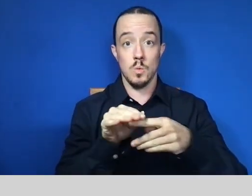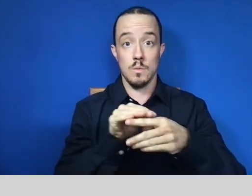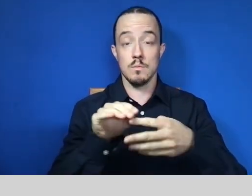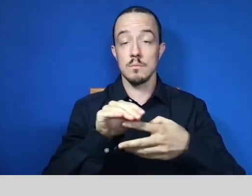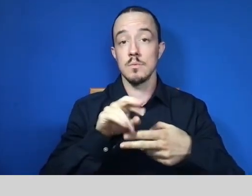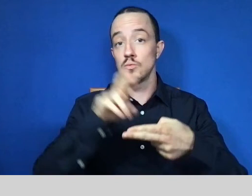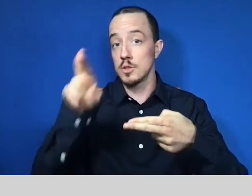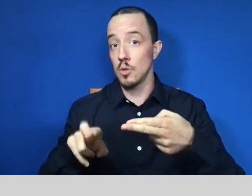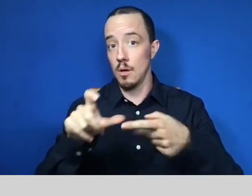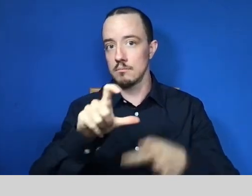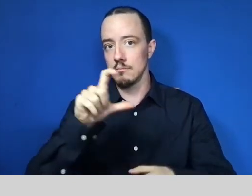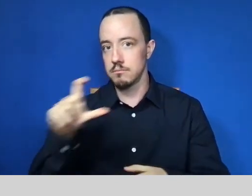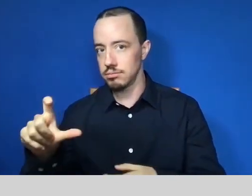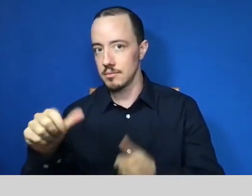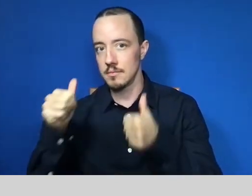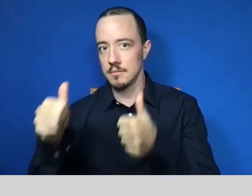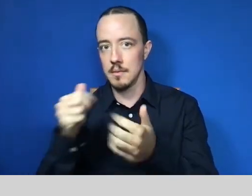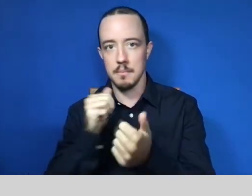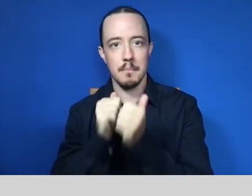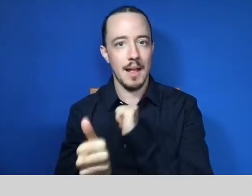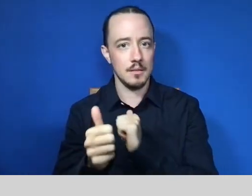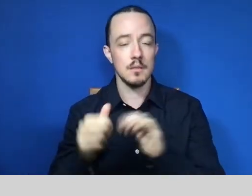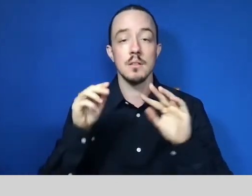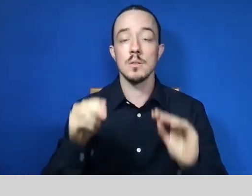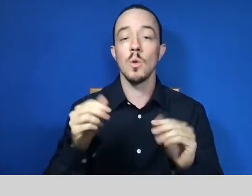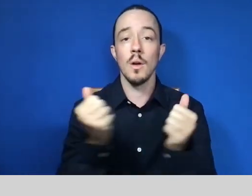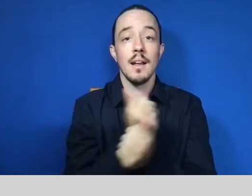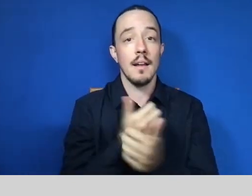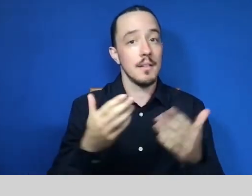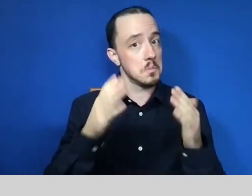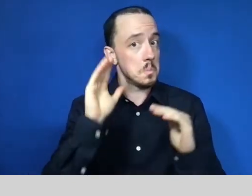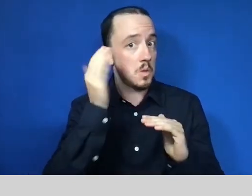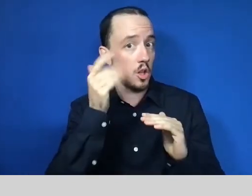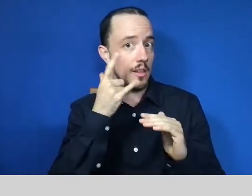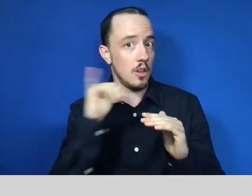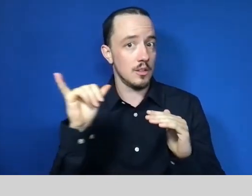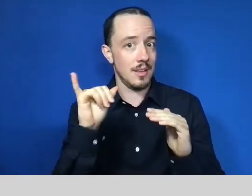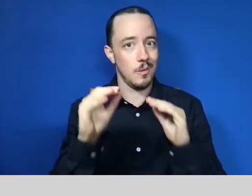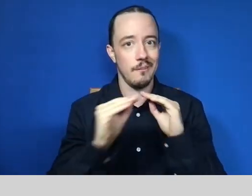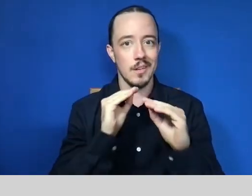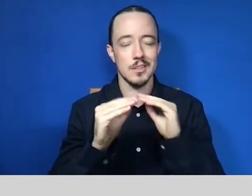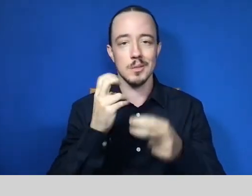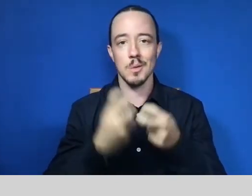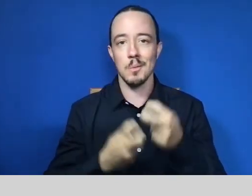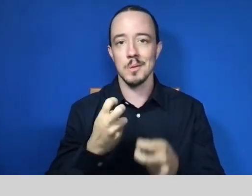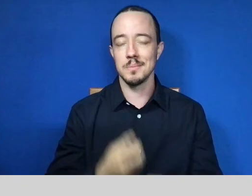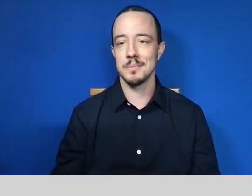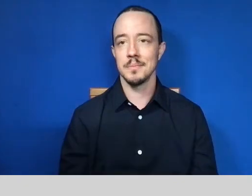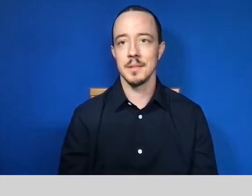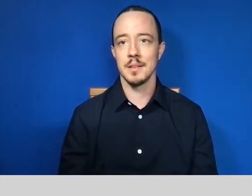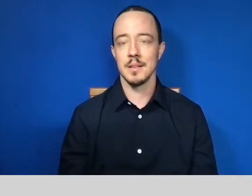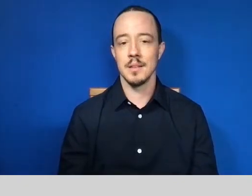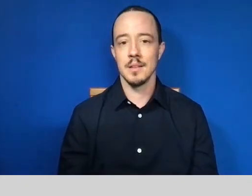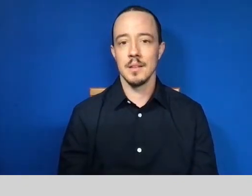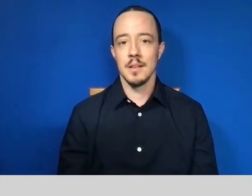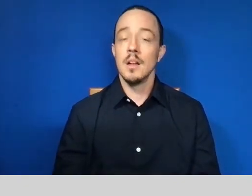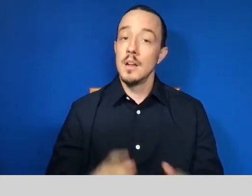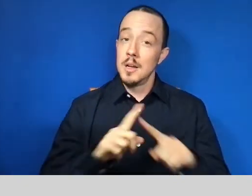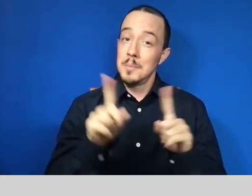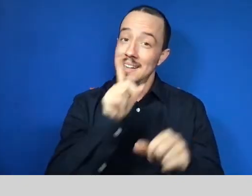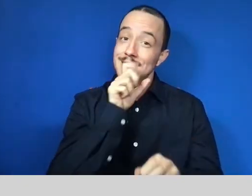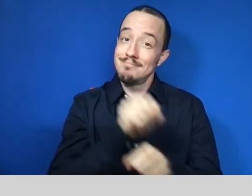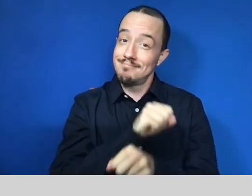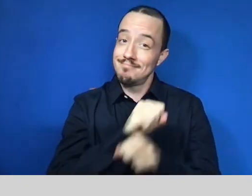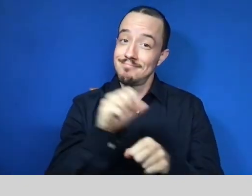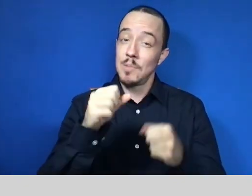everything works. So it seems like we have fixed the problem. But actually, we created ourselves